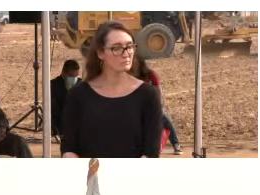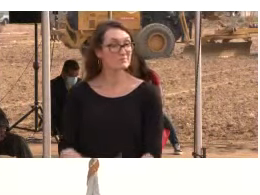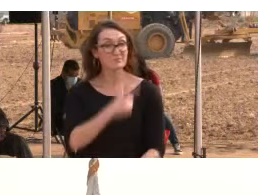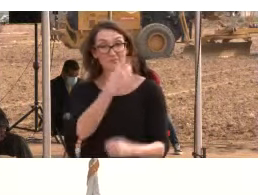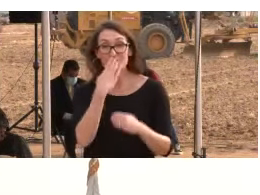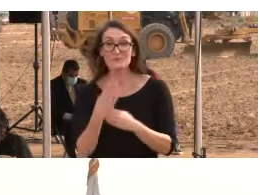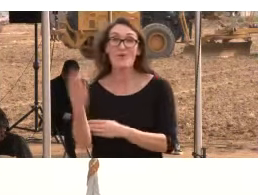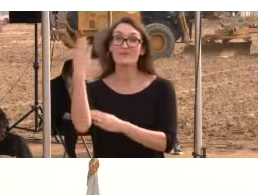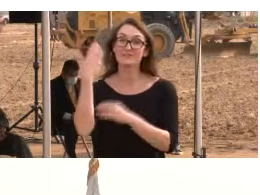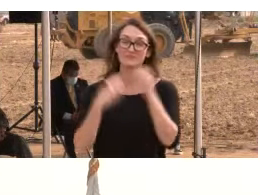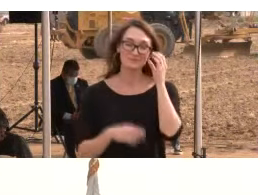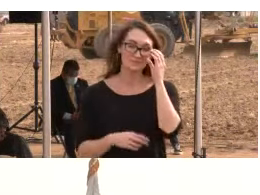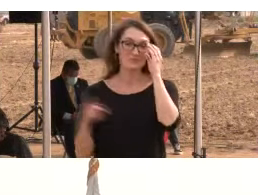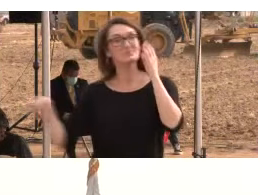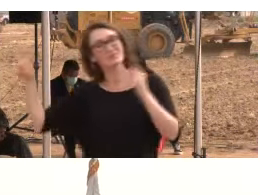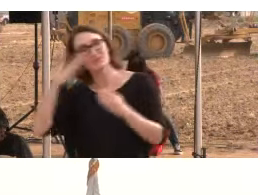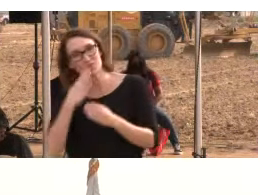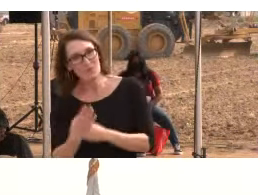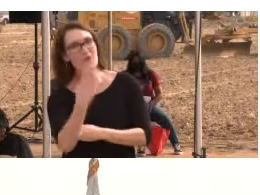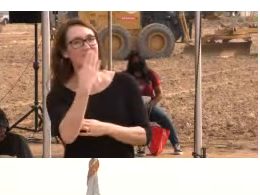Good morning.